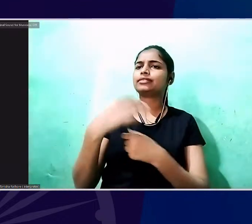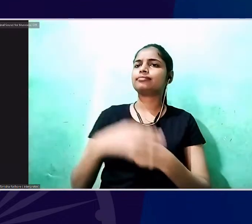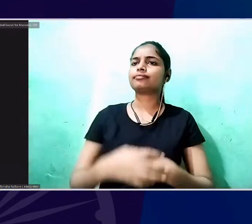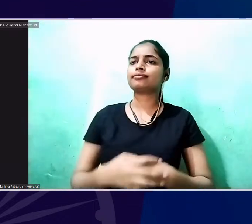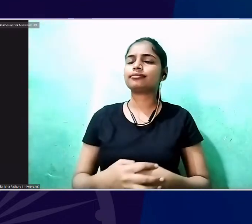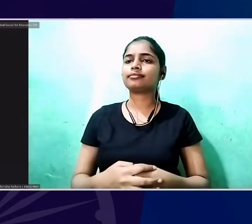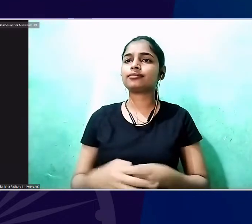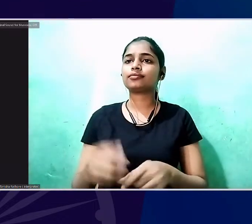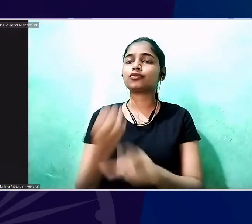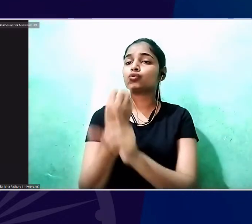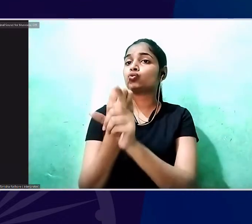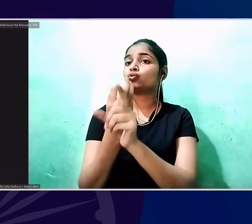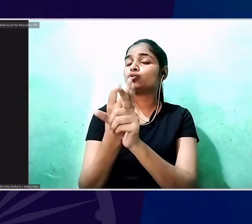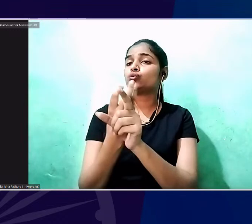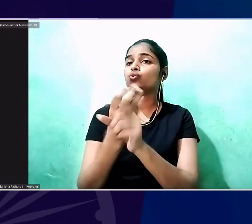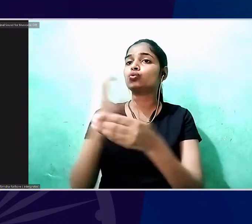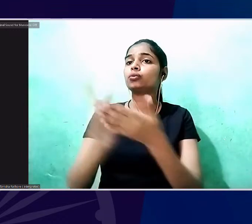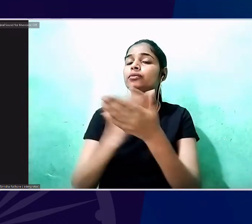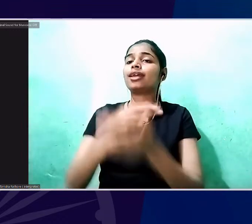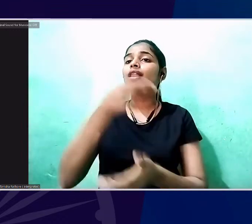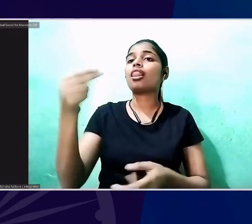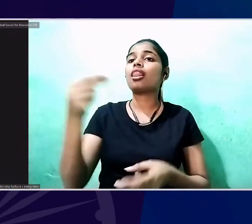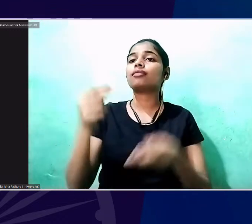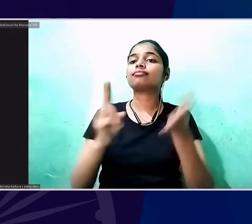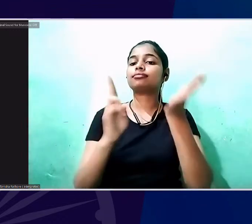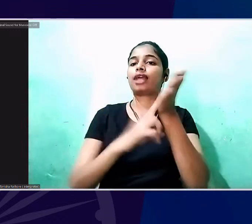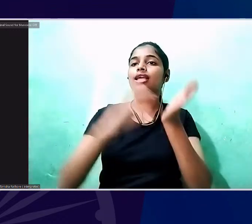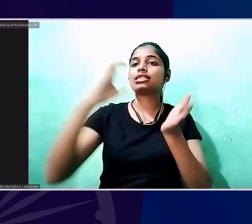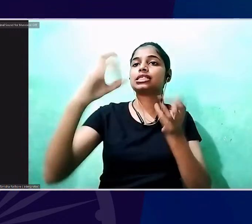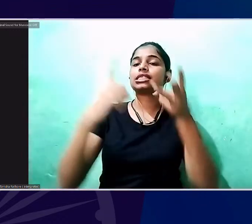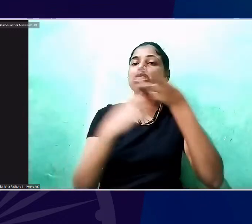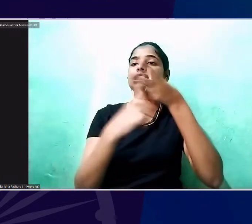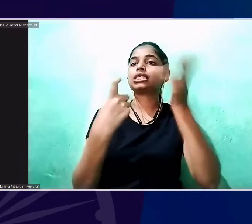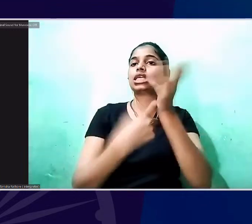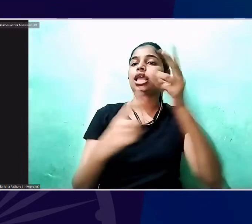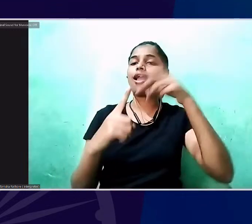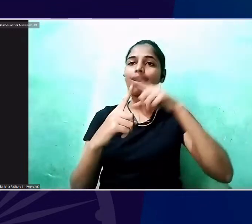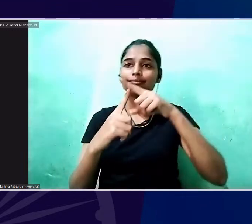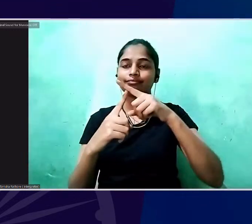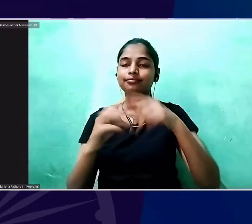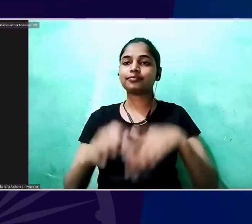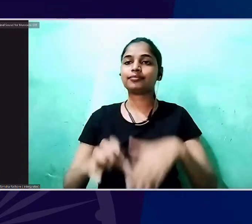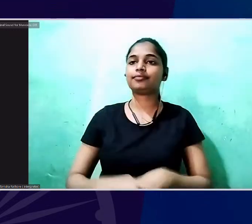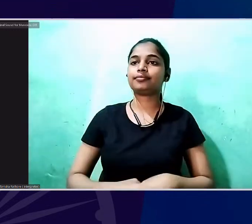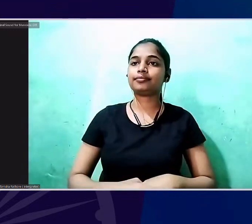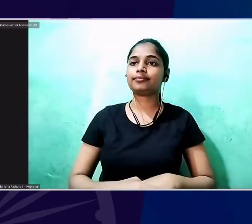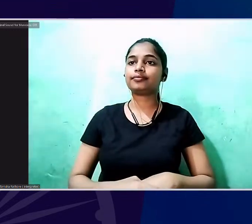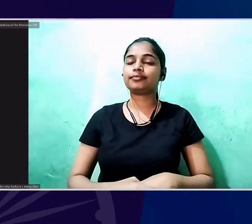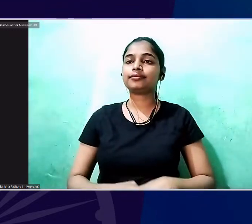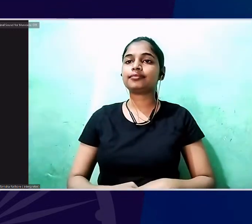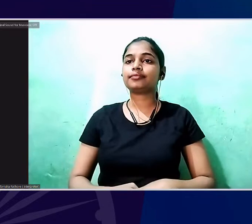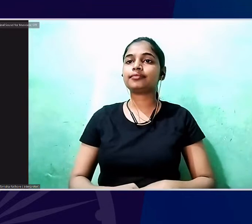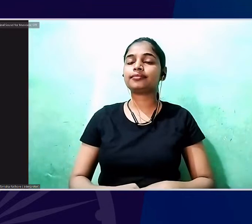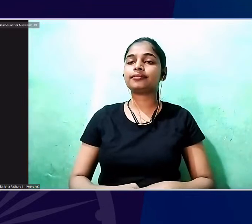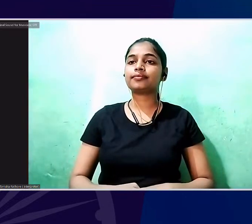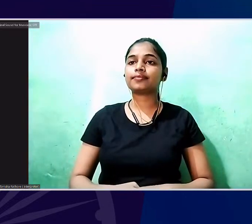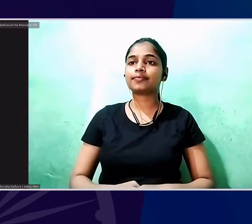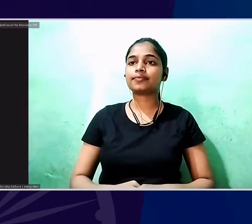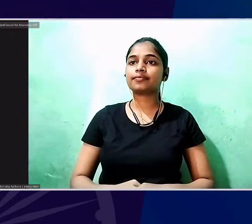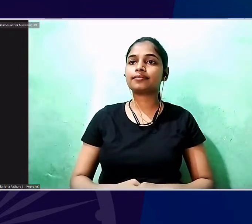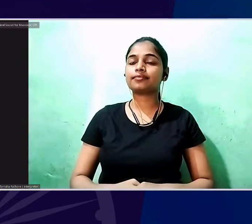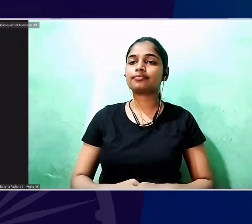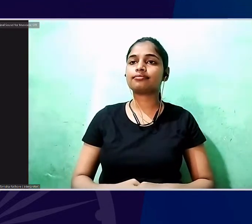is ncertofficial. And before we begin this session, we want to share a very important